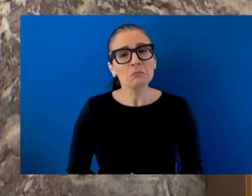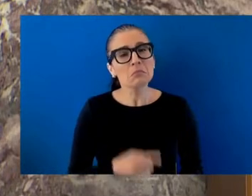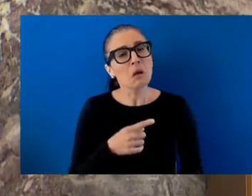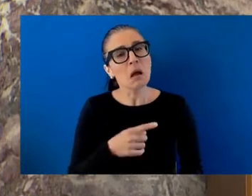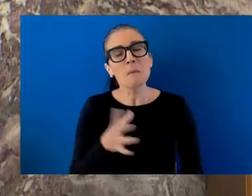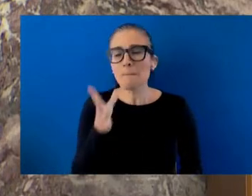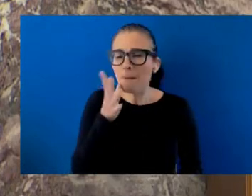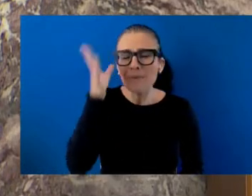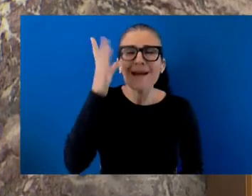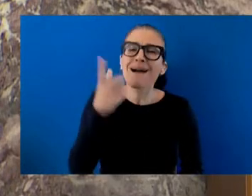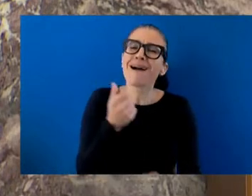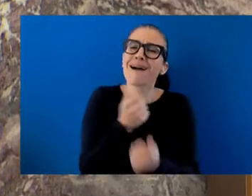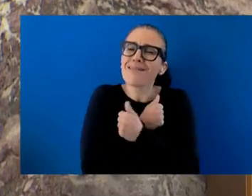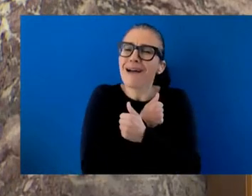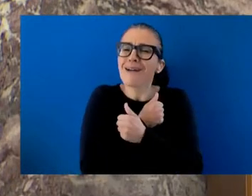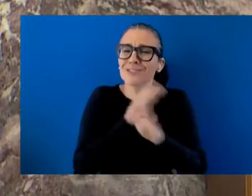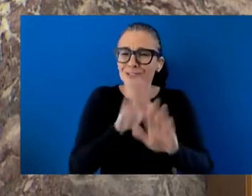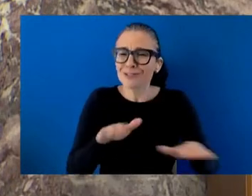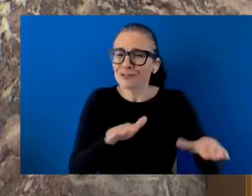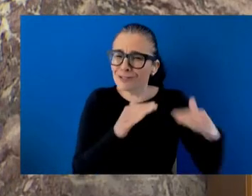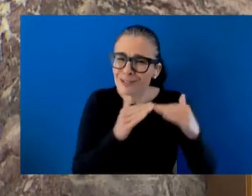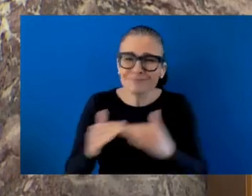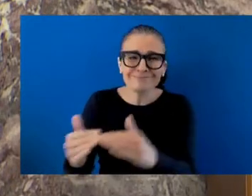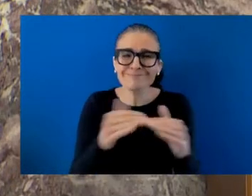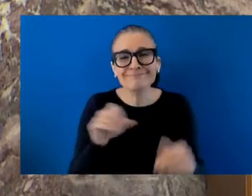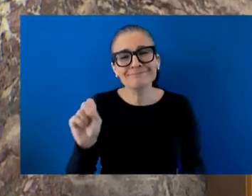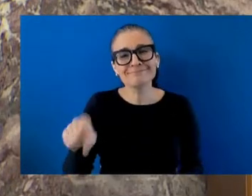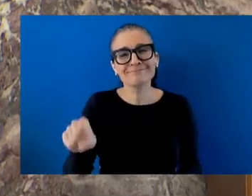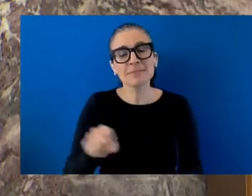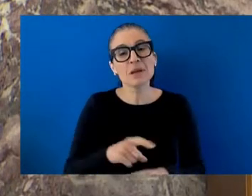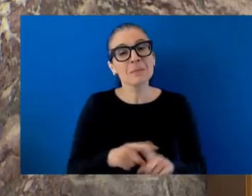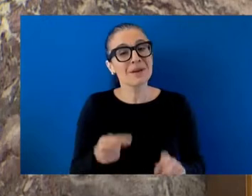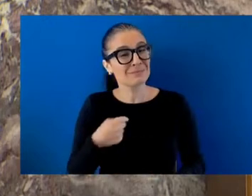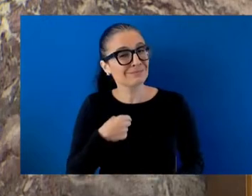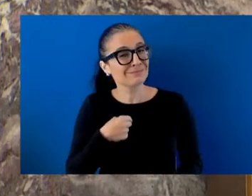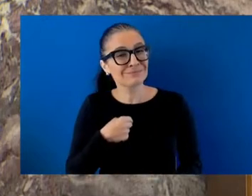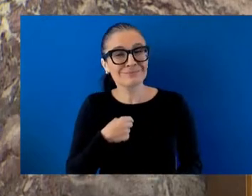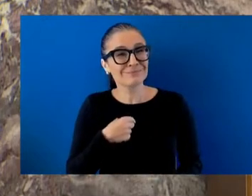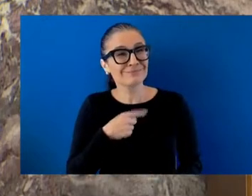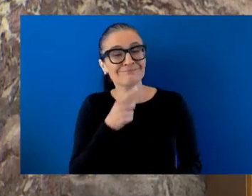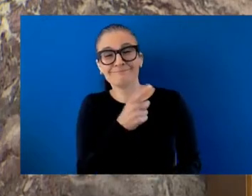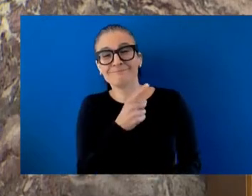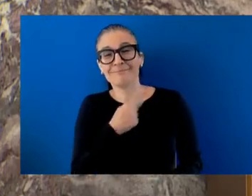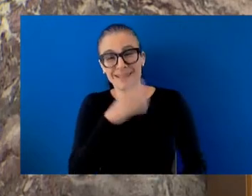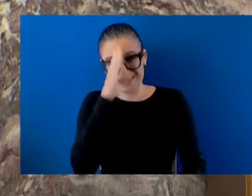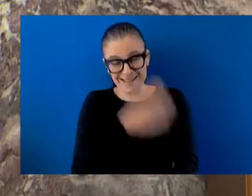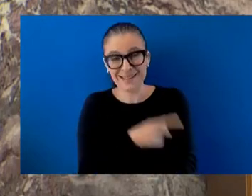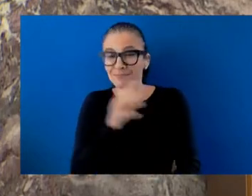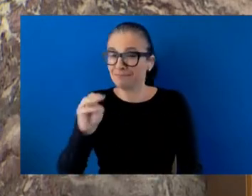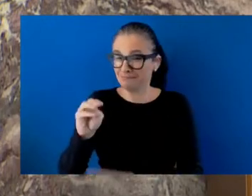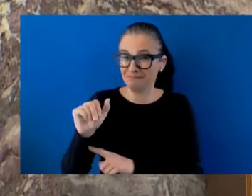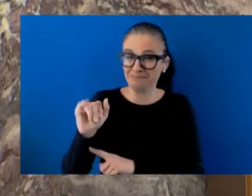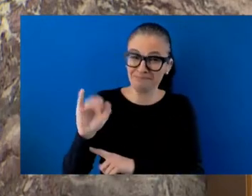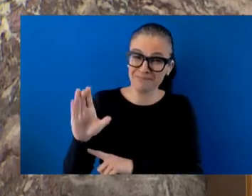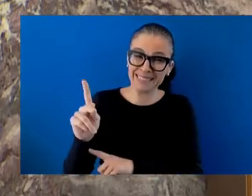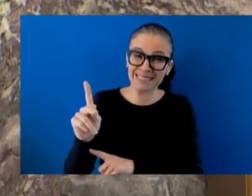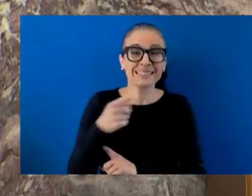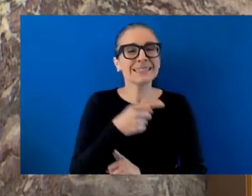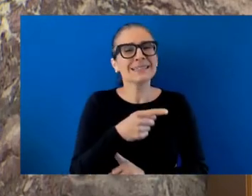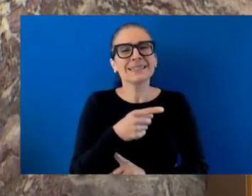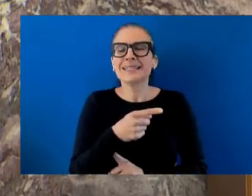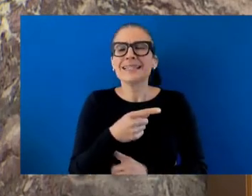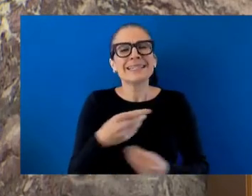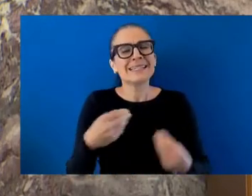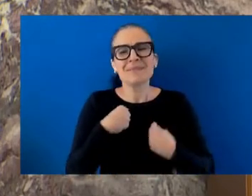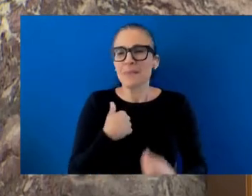my Mick, or Meshik, because he was the first to give me the best job in the entire world, being a mom.